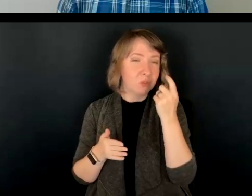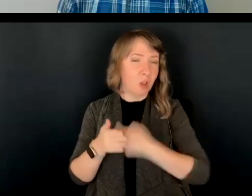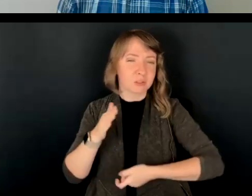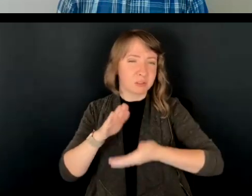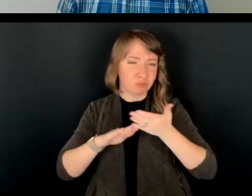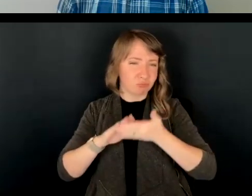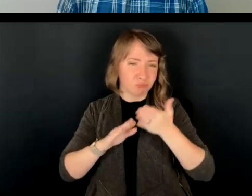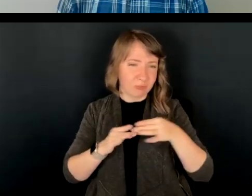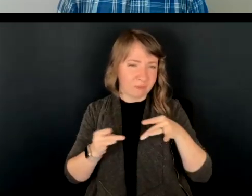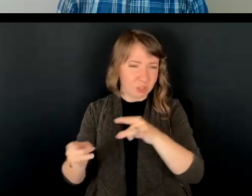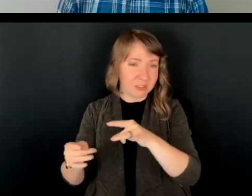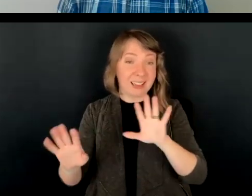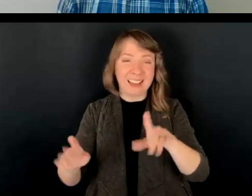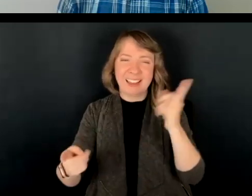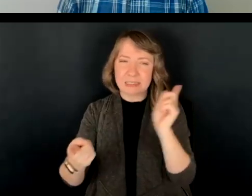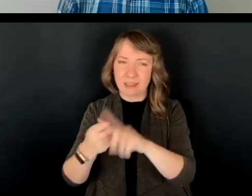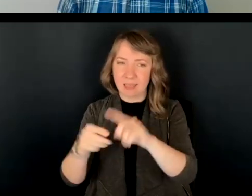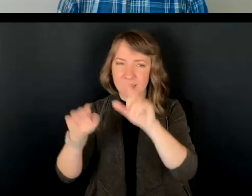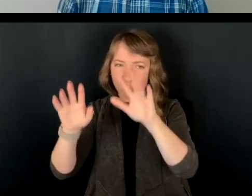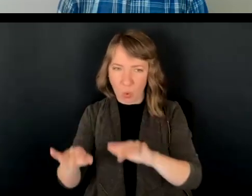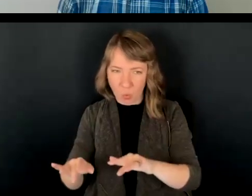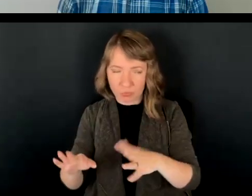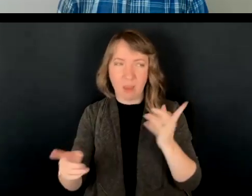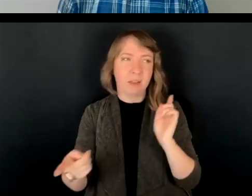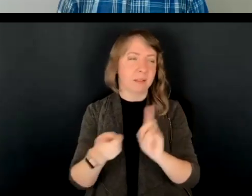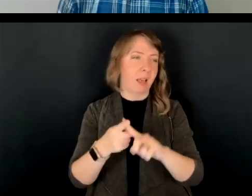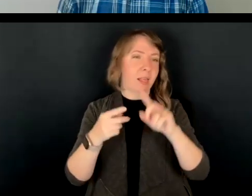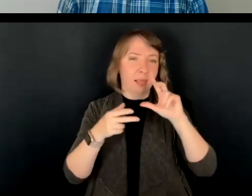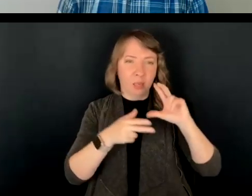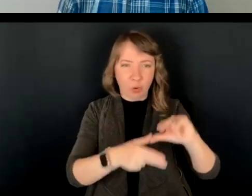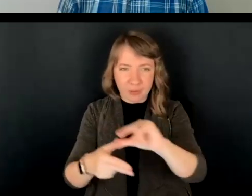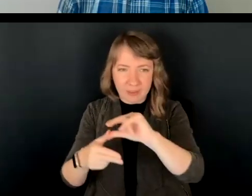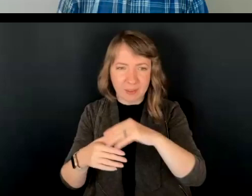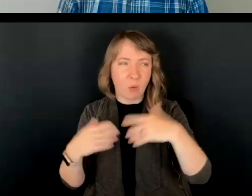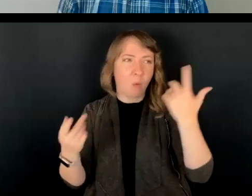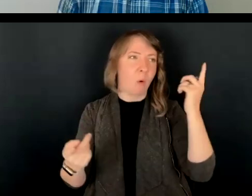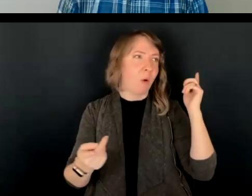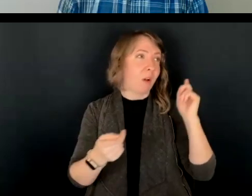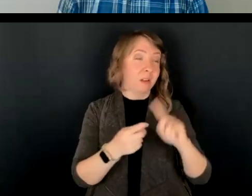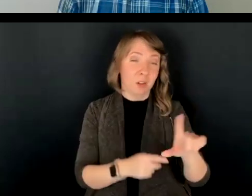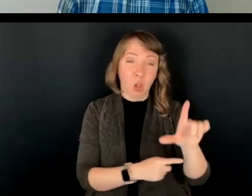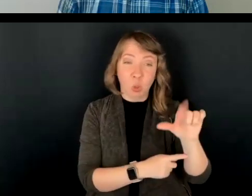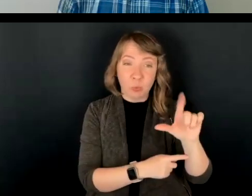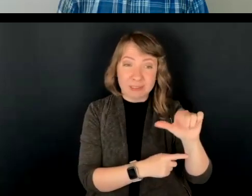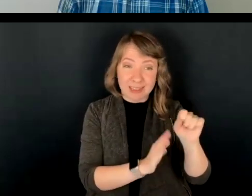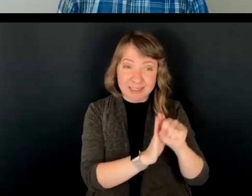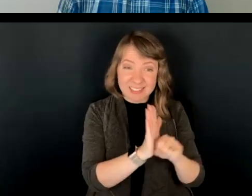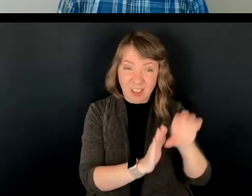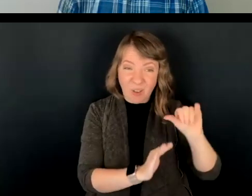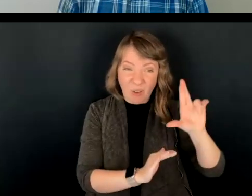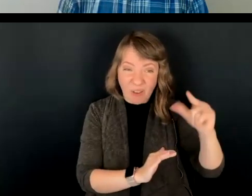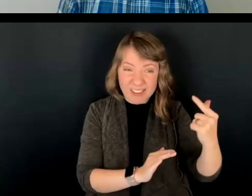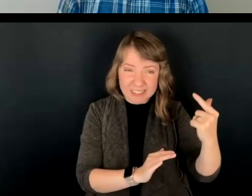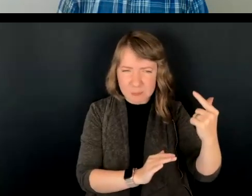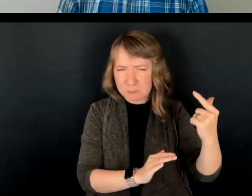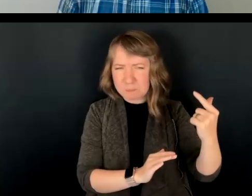until it snows or there's a hurricane or it's the middle of August in Louisiana. You don't want to be any one of